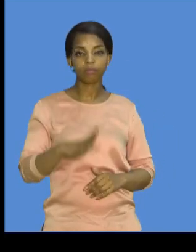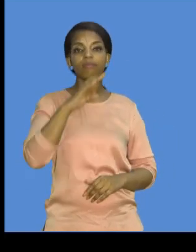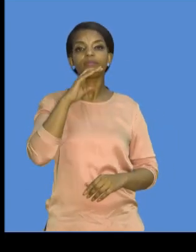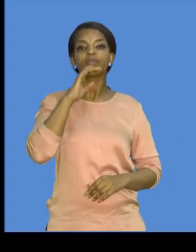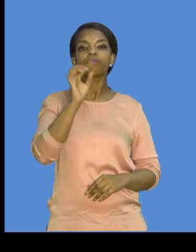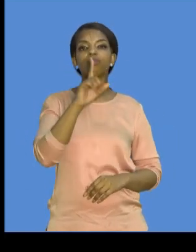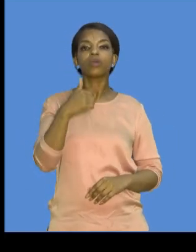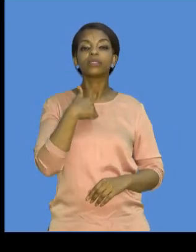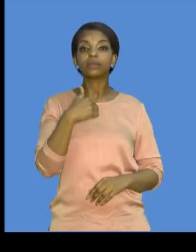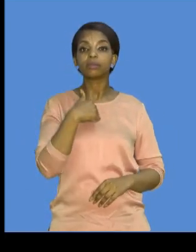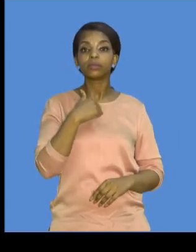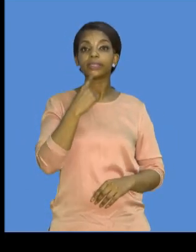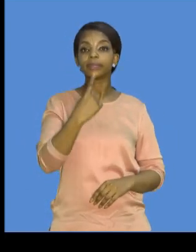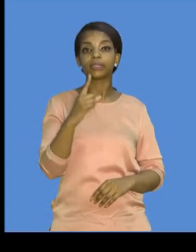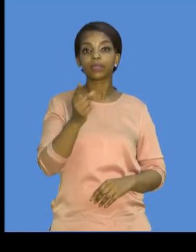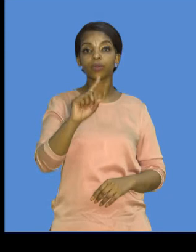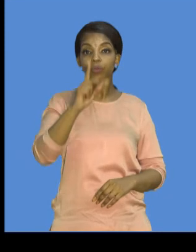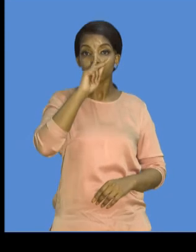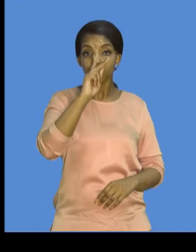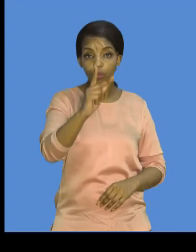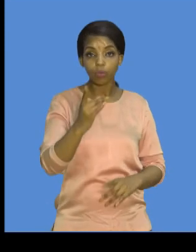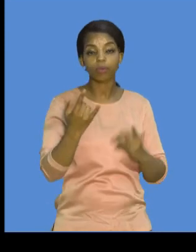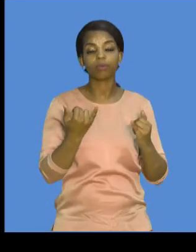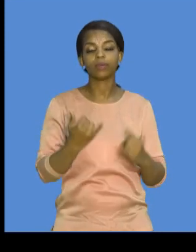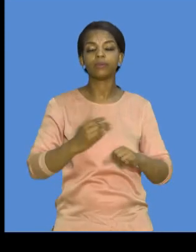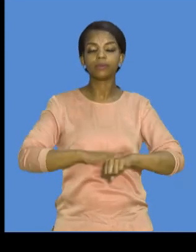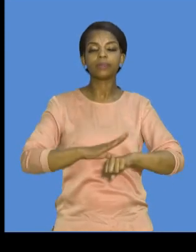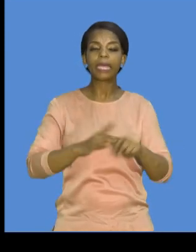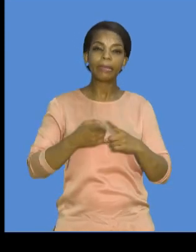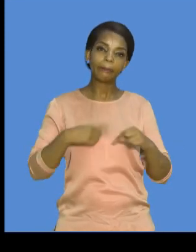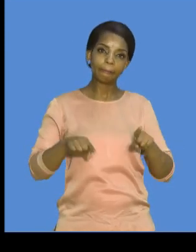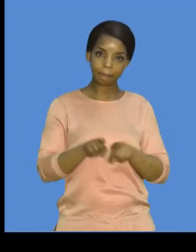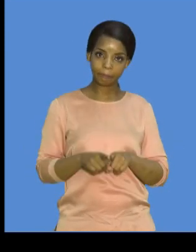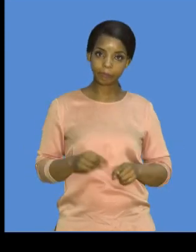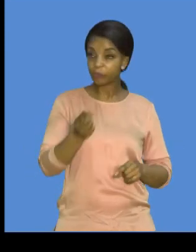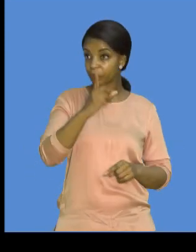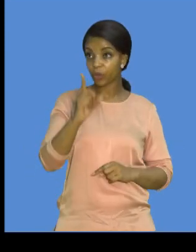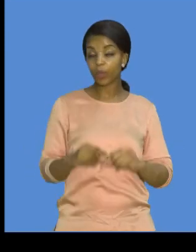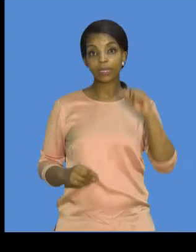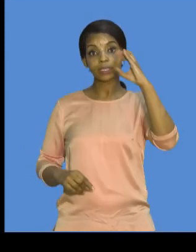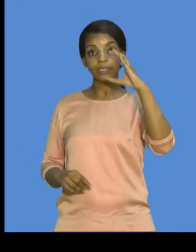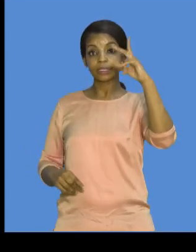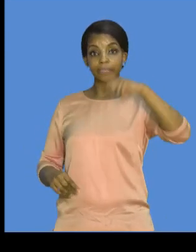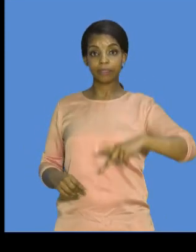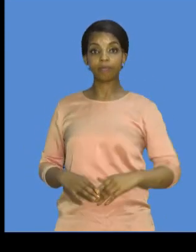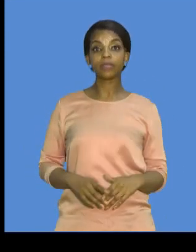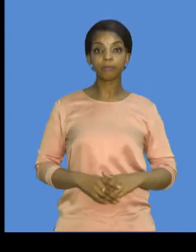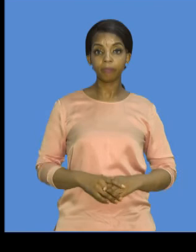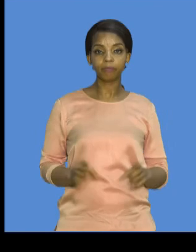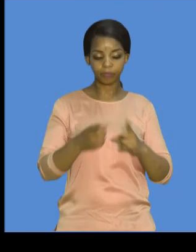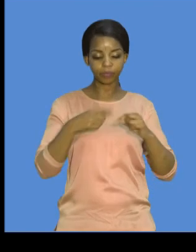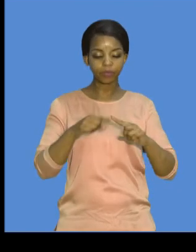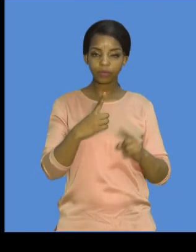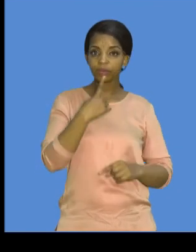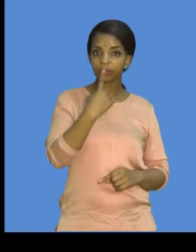saying to you, when you look at our compounding period, which maybe I will just call CP, we are saying that the I